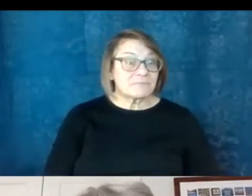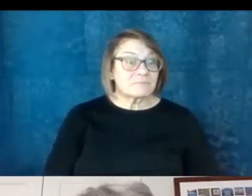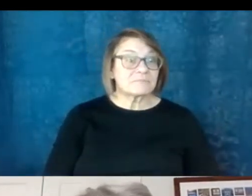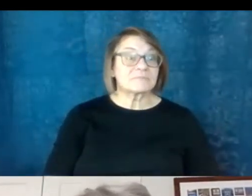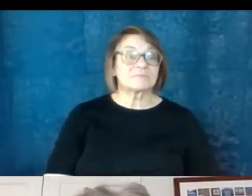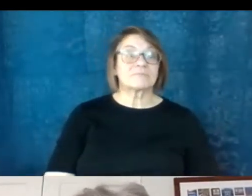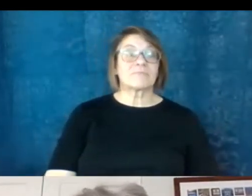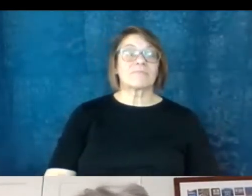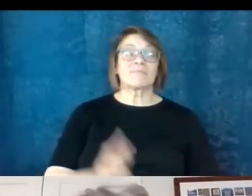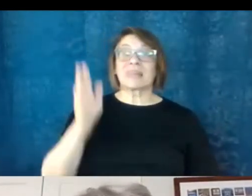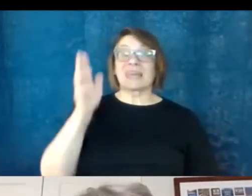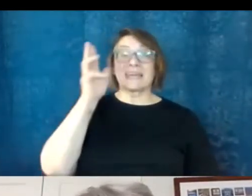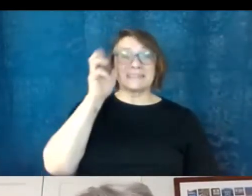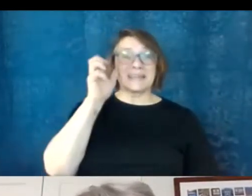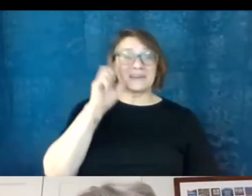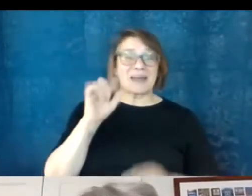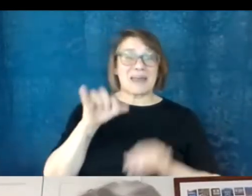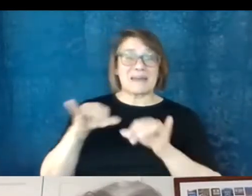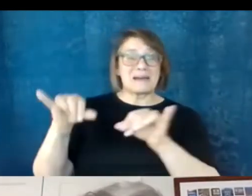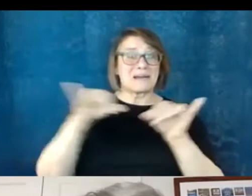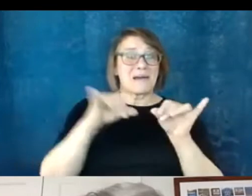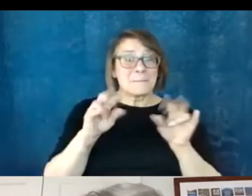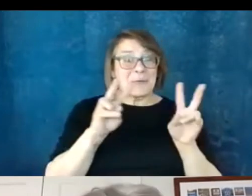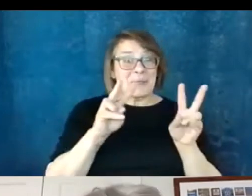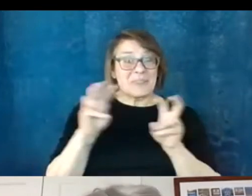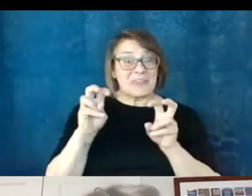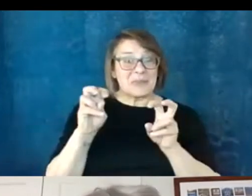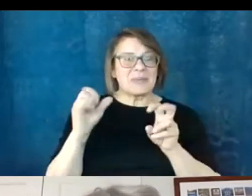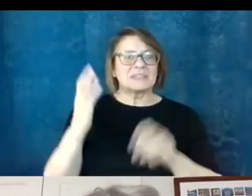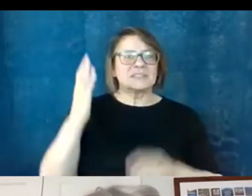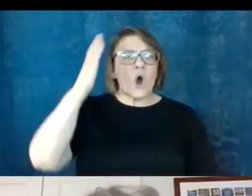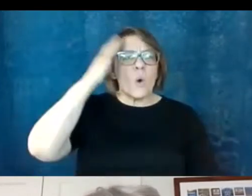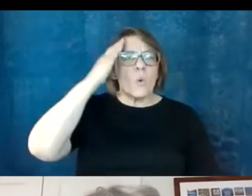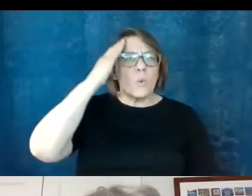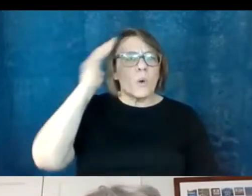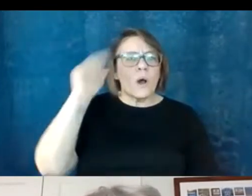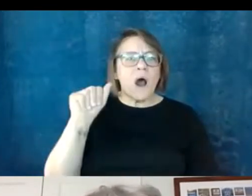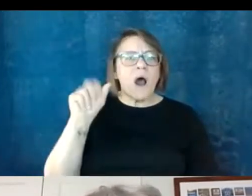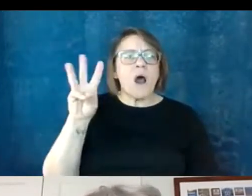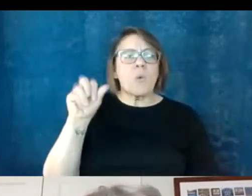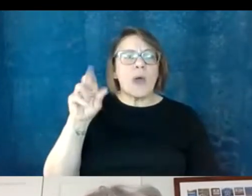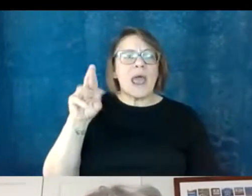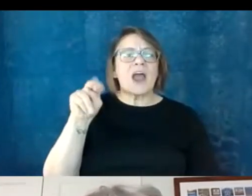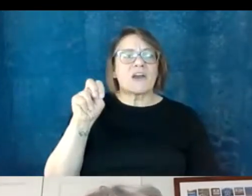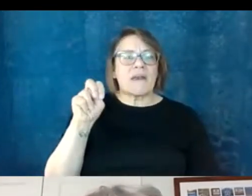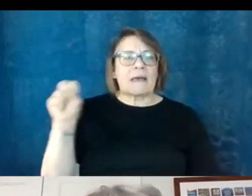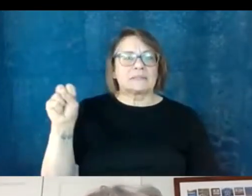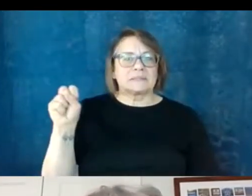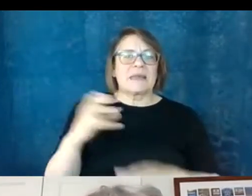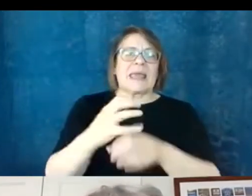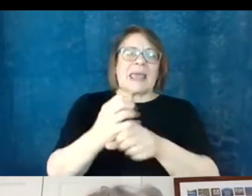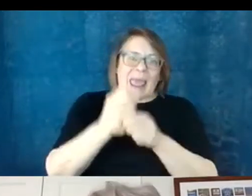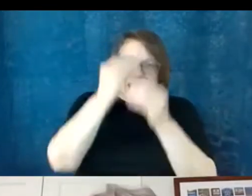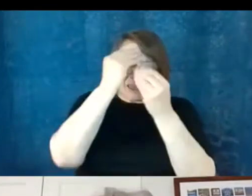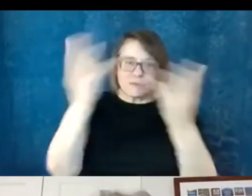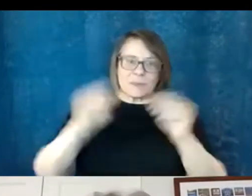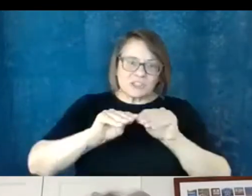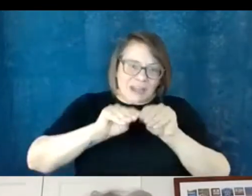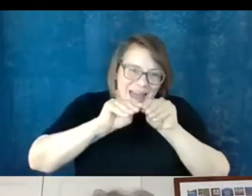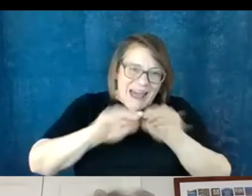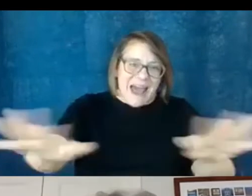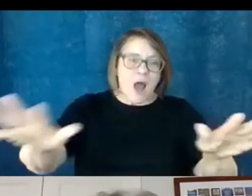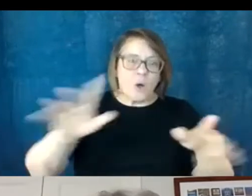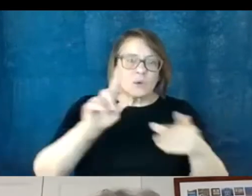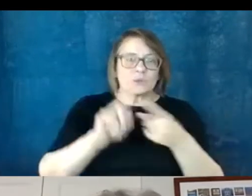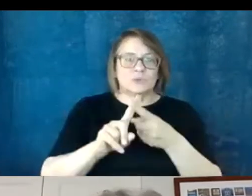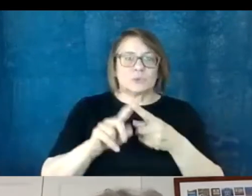Yeah, it sounds like the common theme is the awareness, you know, getting that information out to